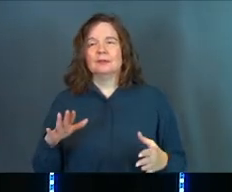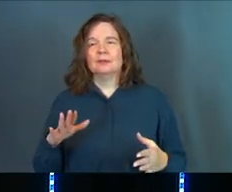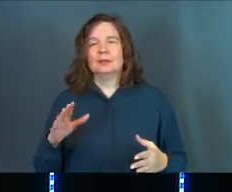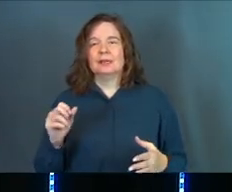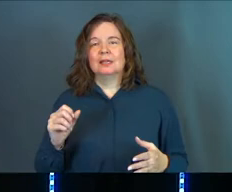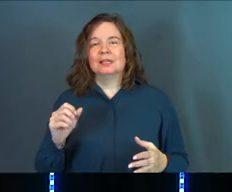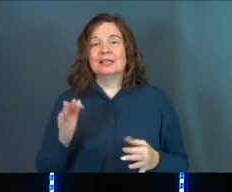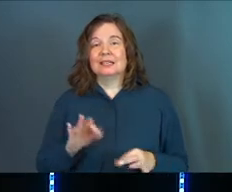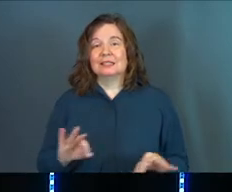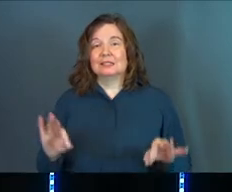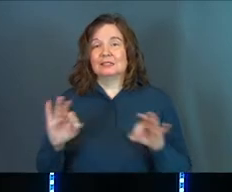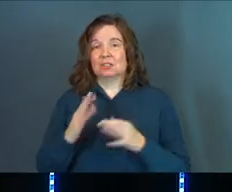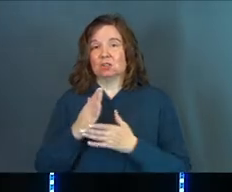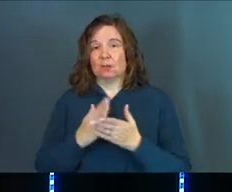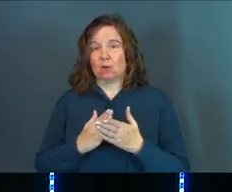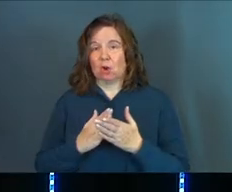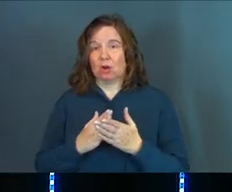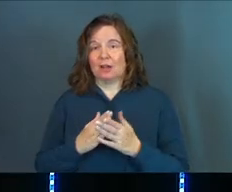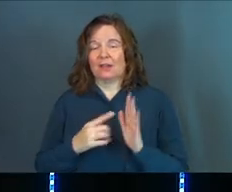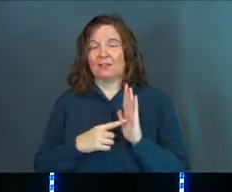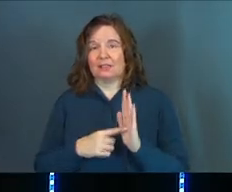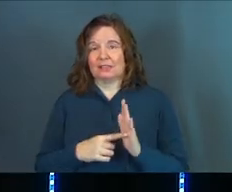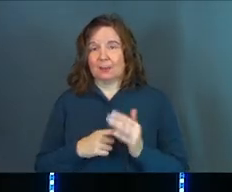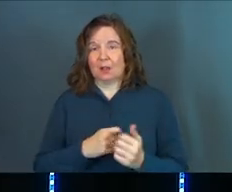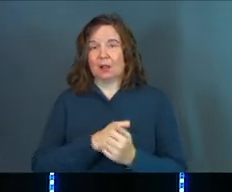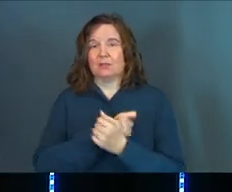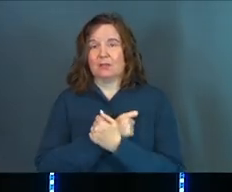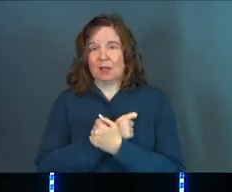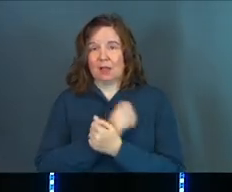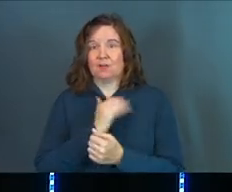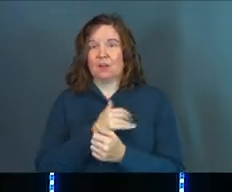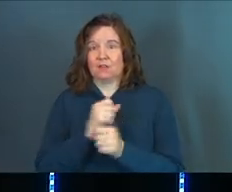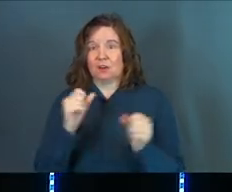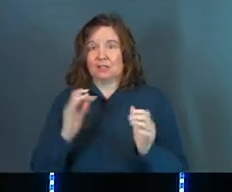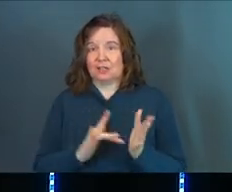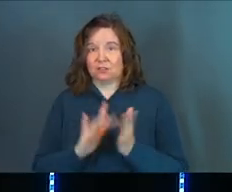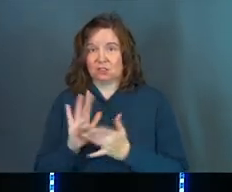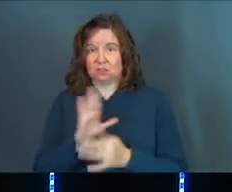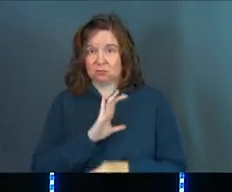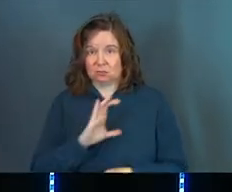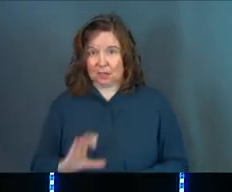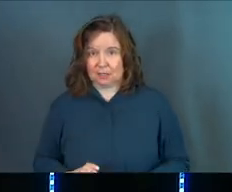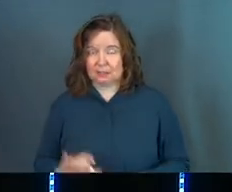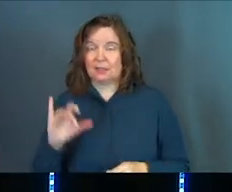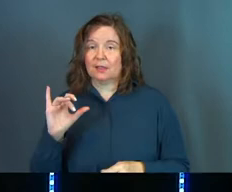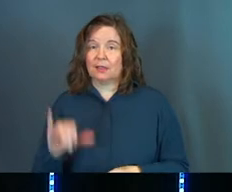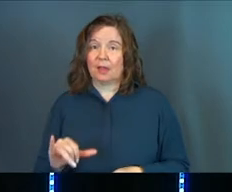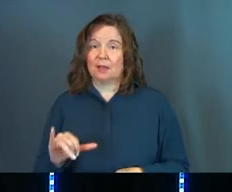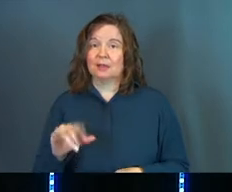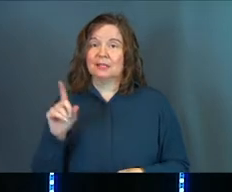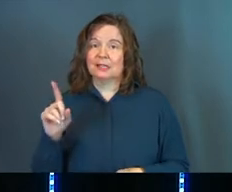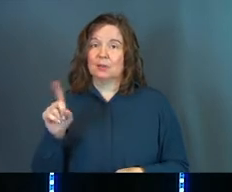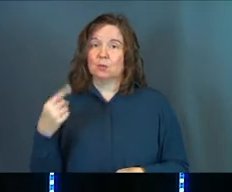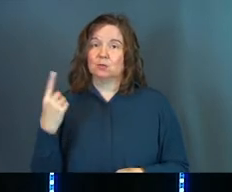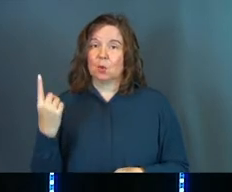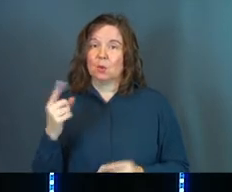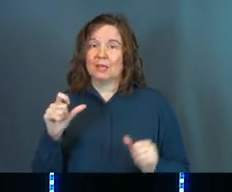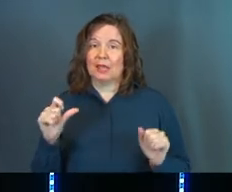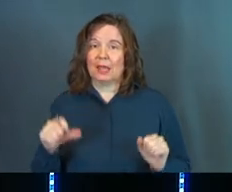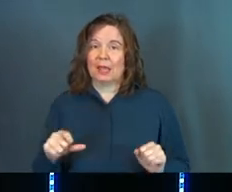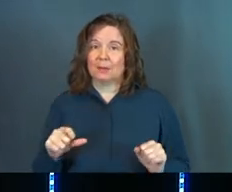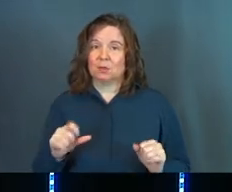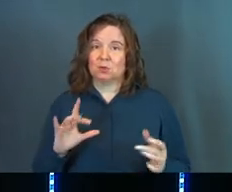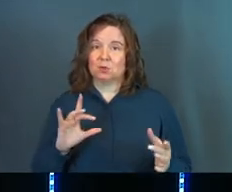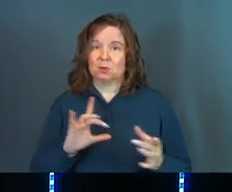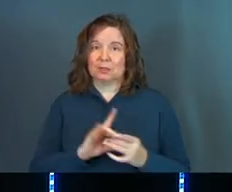It's an essential part of the example of love of our Savior, Jesus Christ, that he was only able